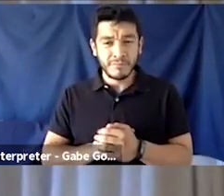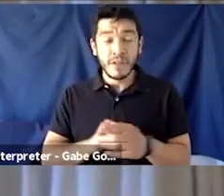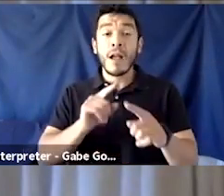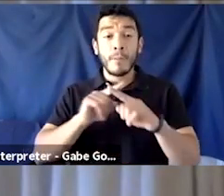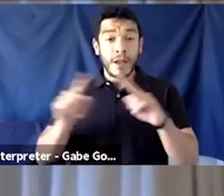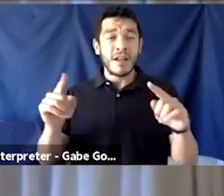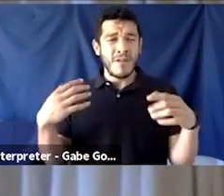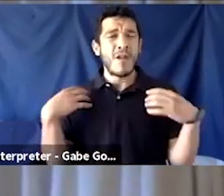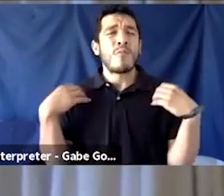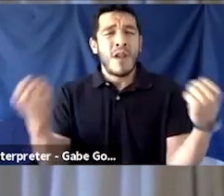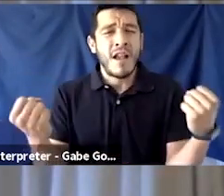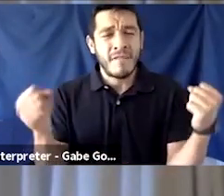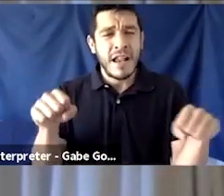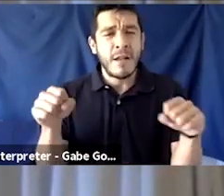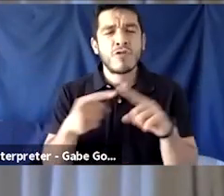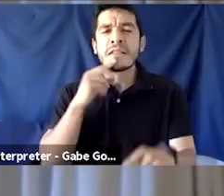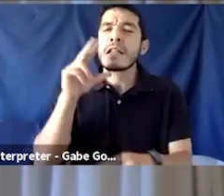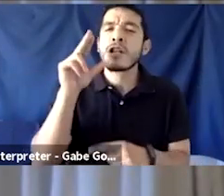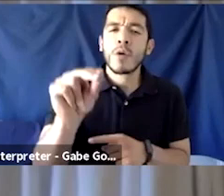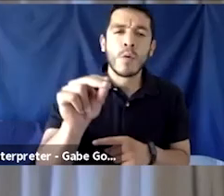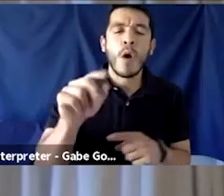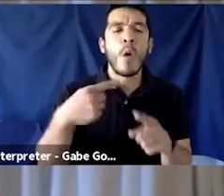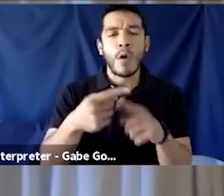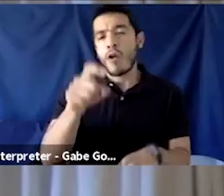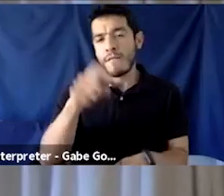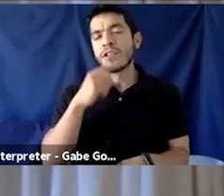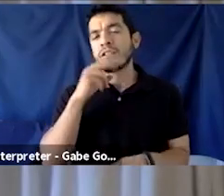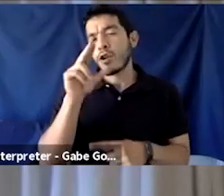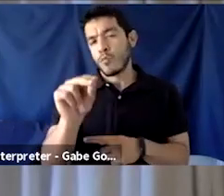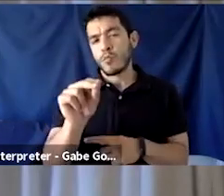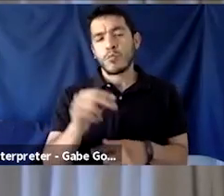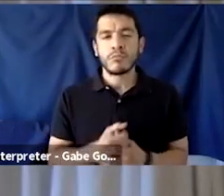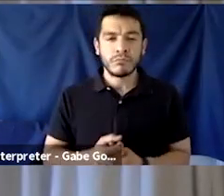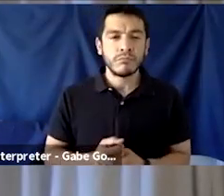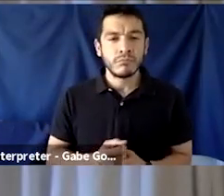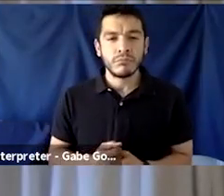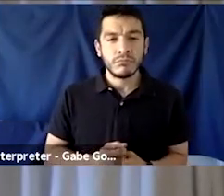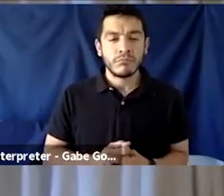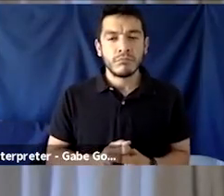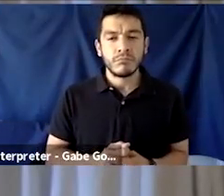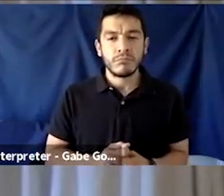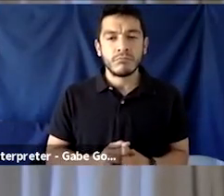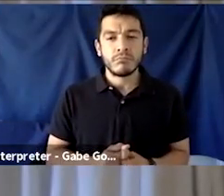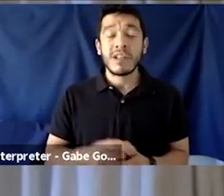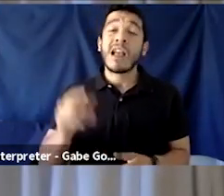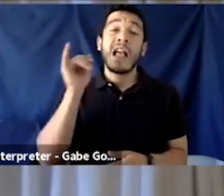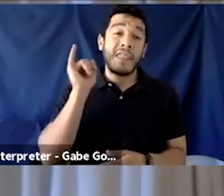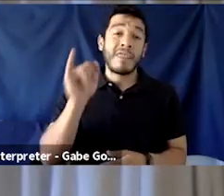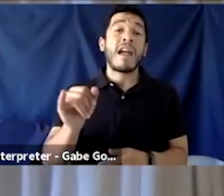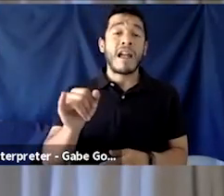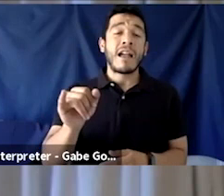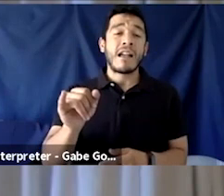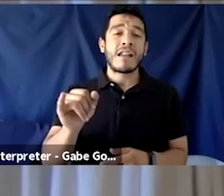brave enough to say no when no is necessary. And so that has served me